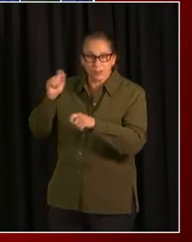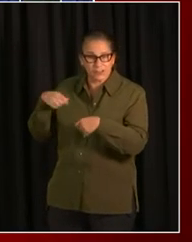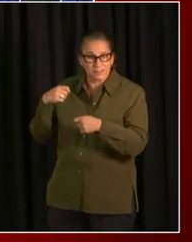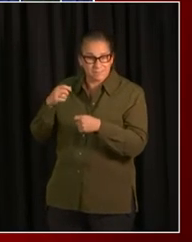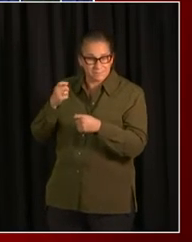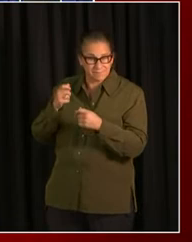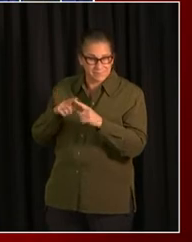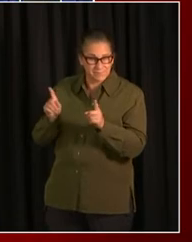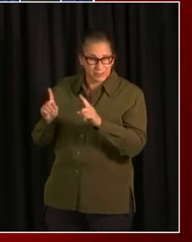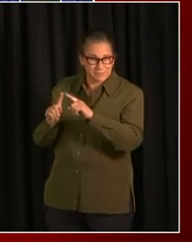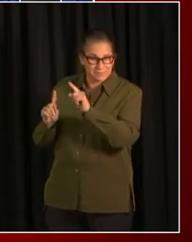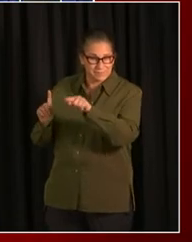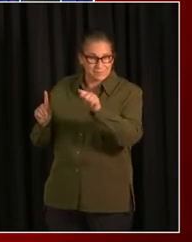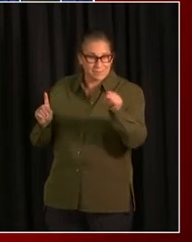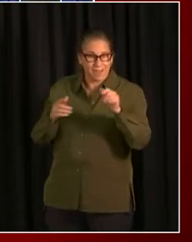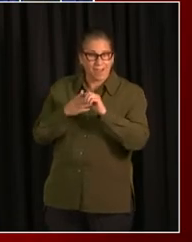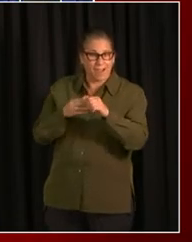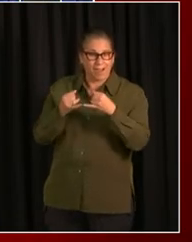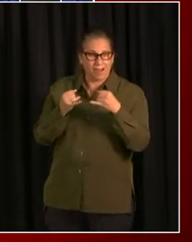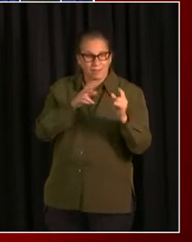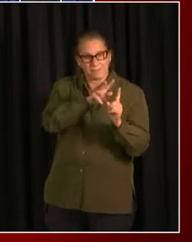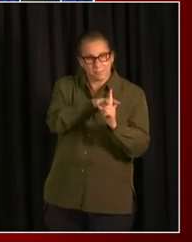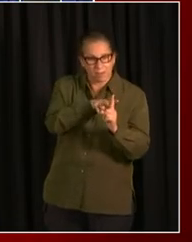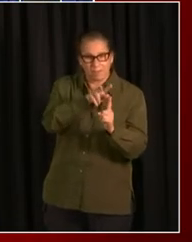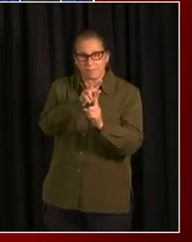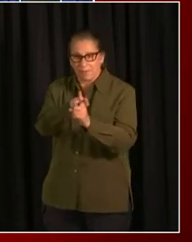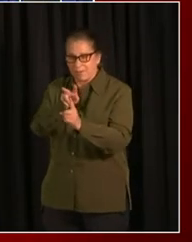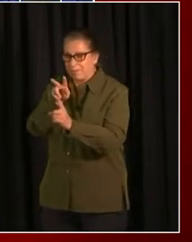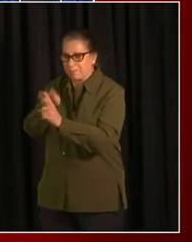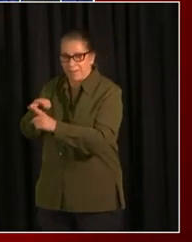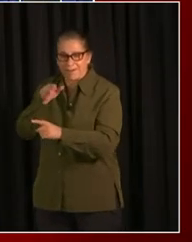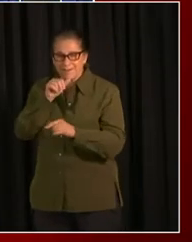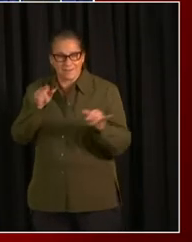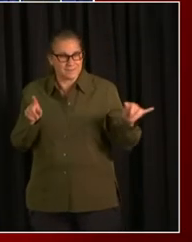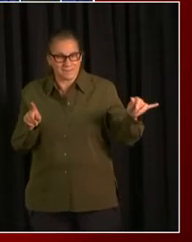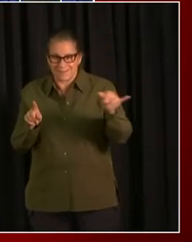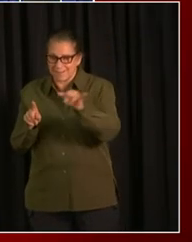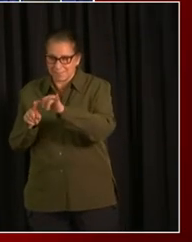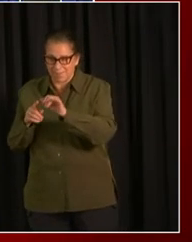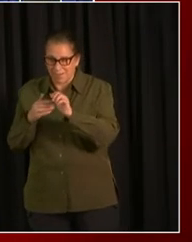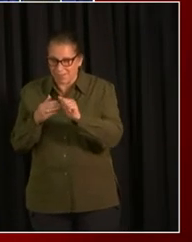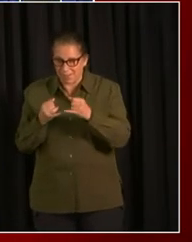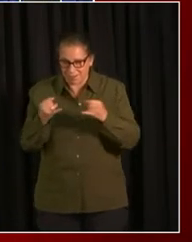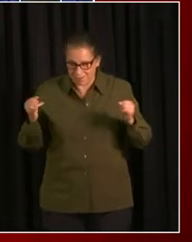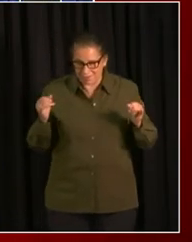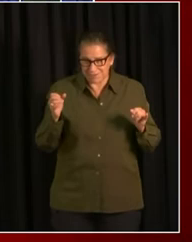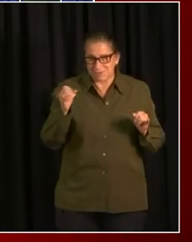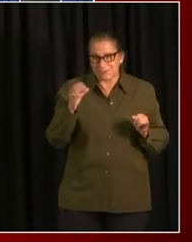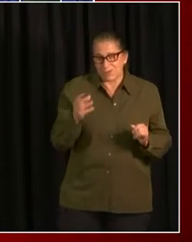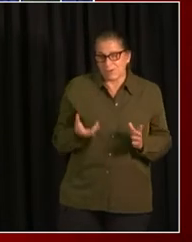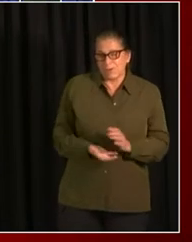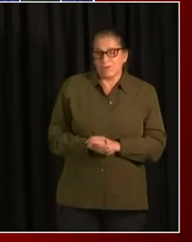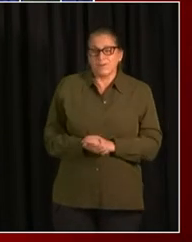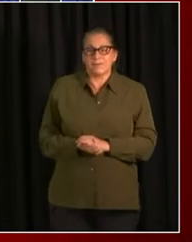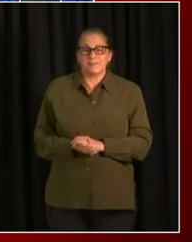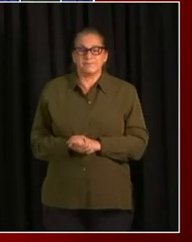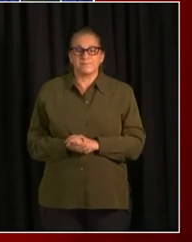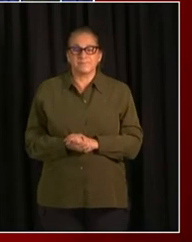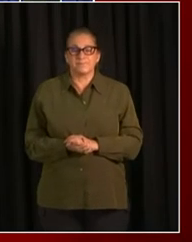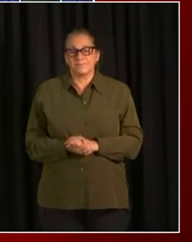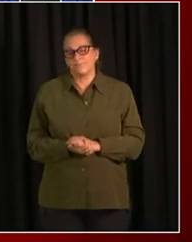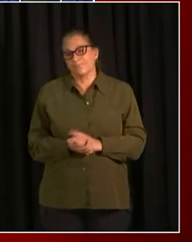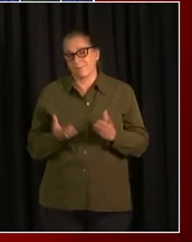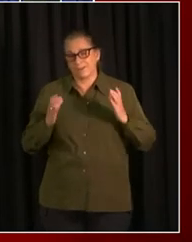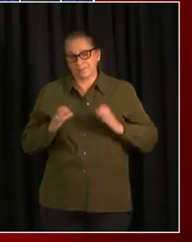new restaurants document up there with the different sort of guidance for patrons on what they need to follow when inside of restaurants. For